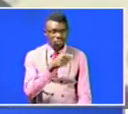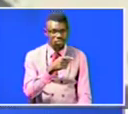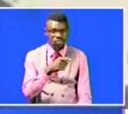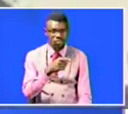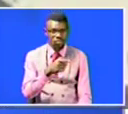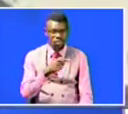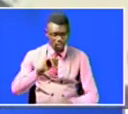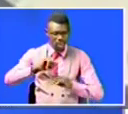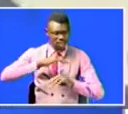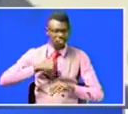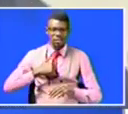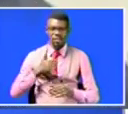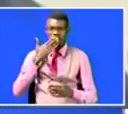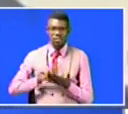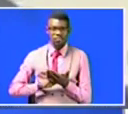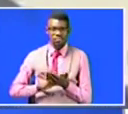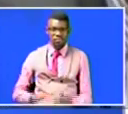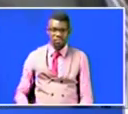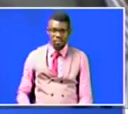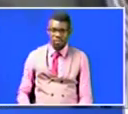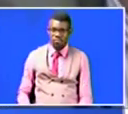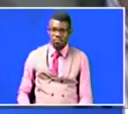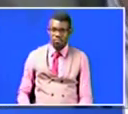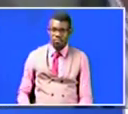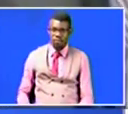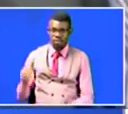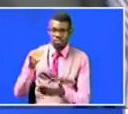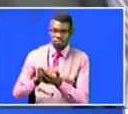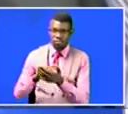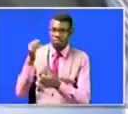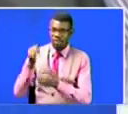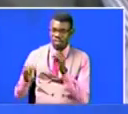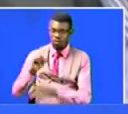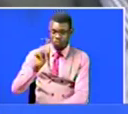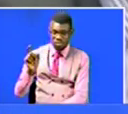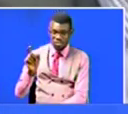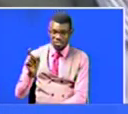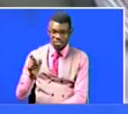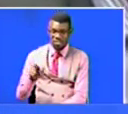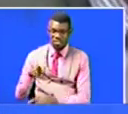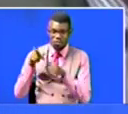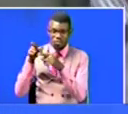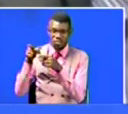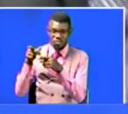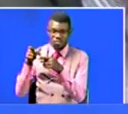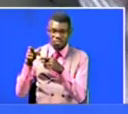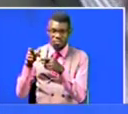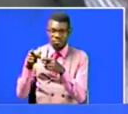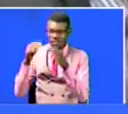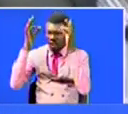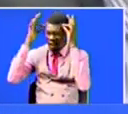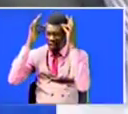letter. I've told you so. Again, yeah. And this is my last question on this area, you have not challenged that